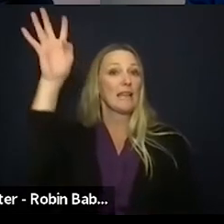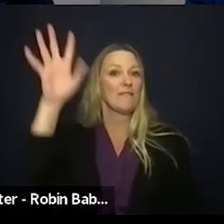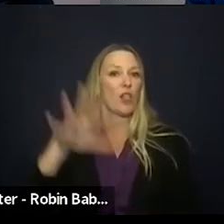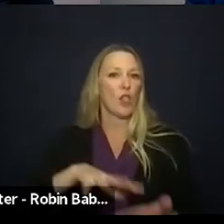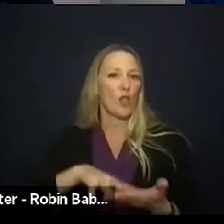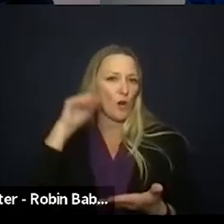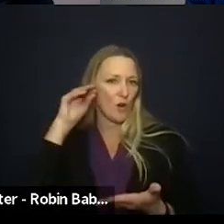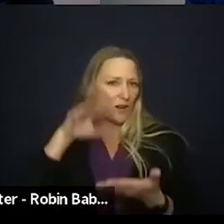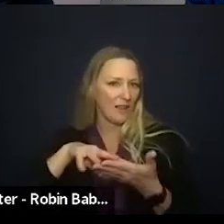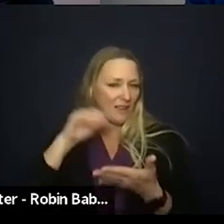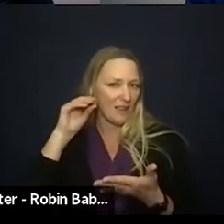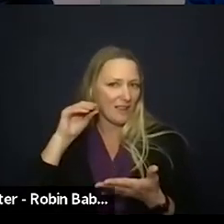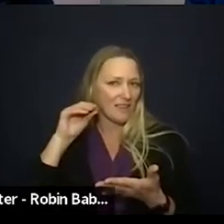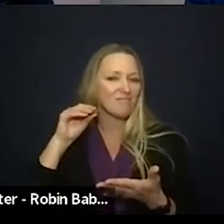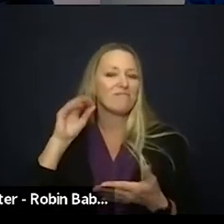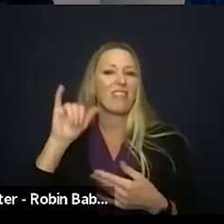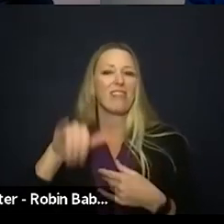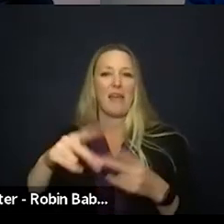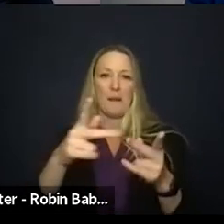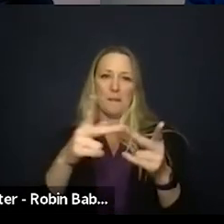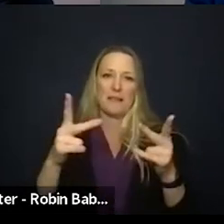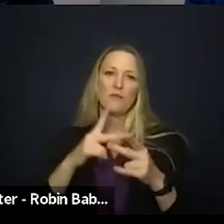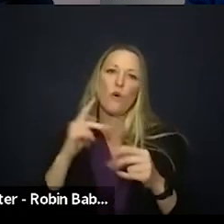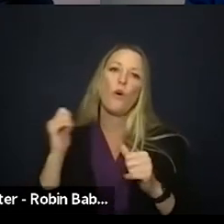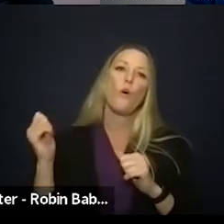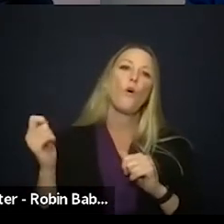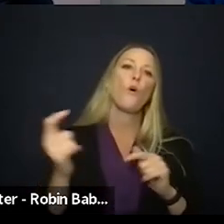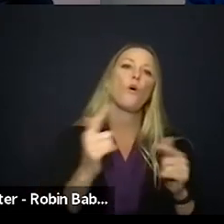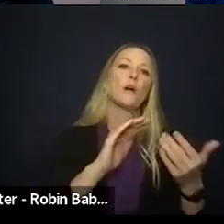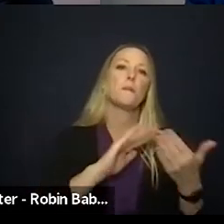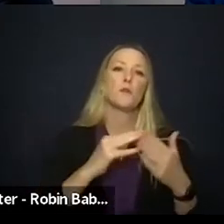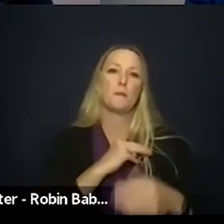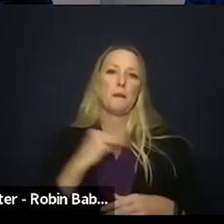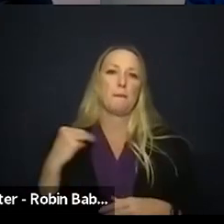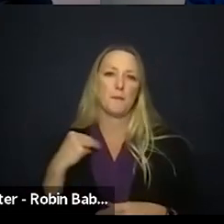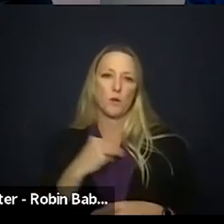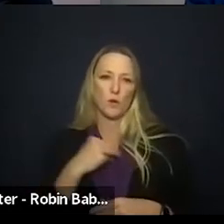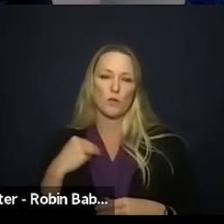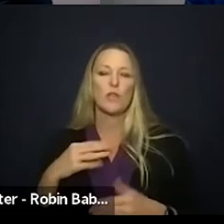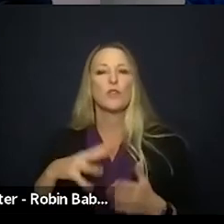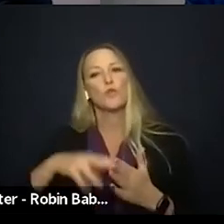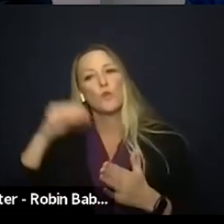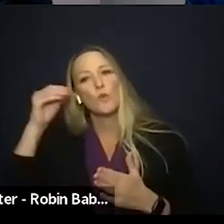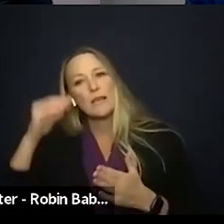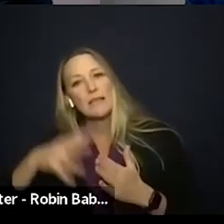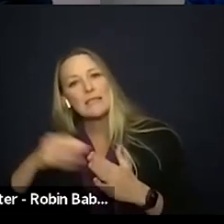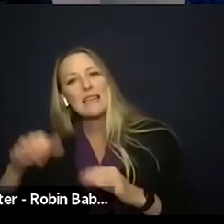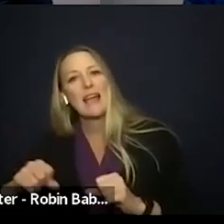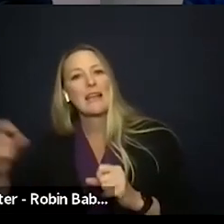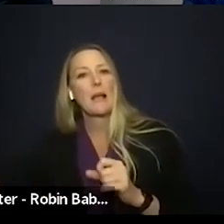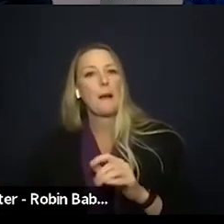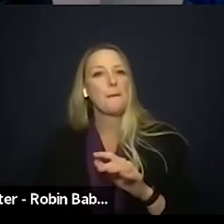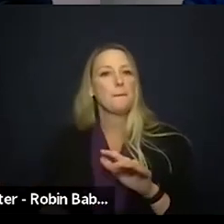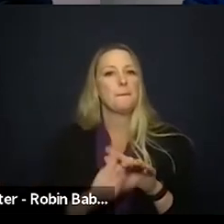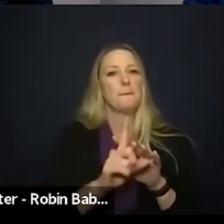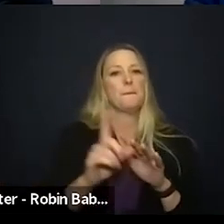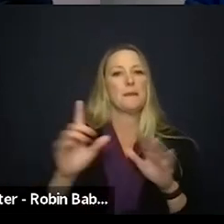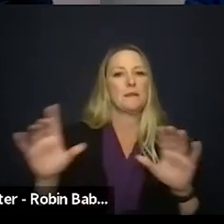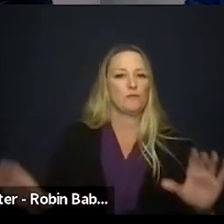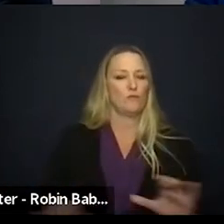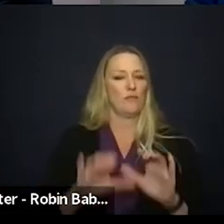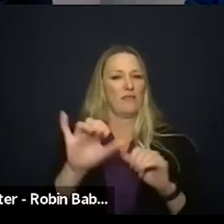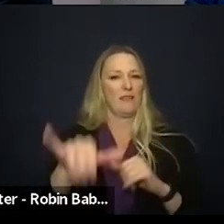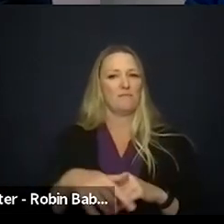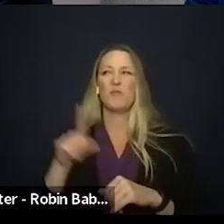all community members and students can come and learn by doing and we're so grateful to virgil for his long-standing support of